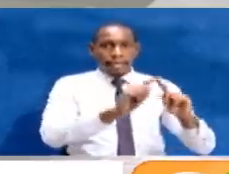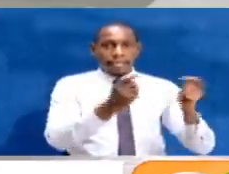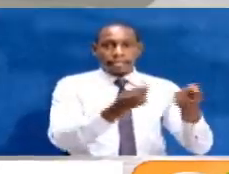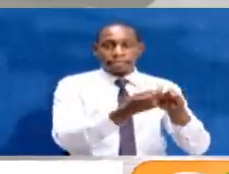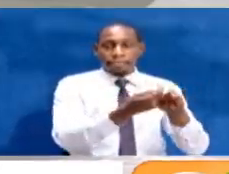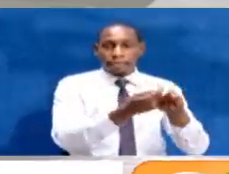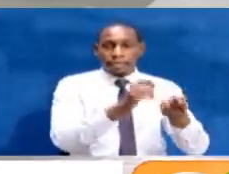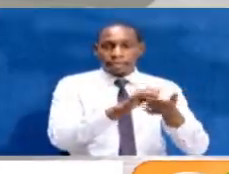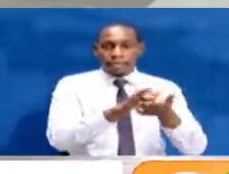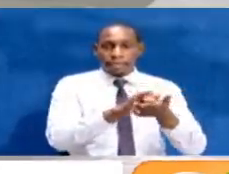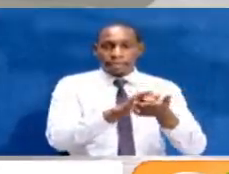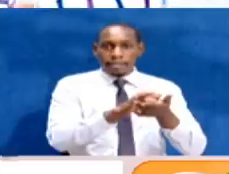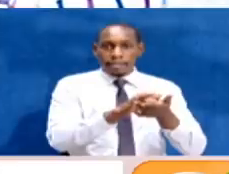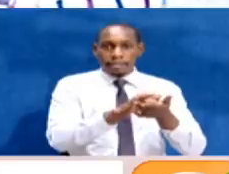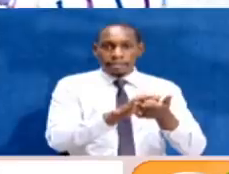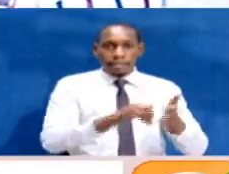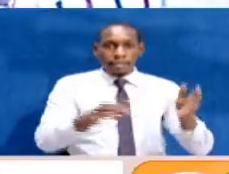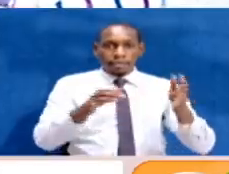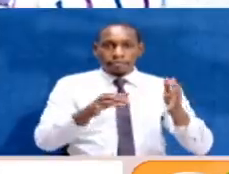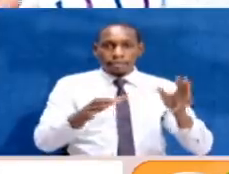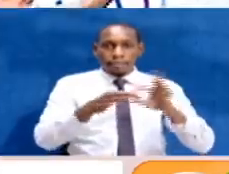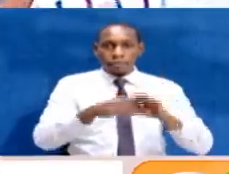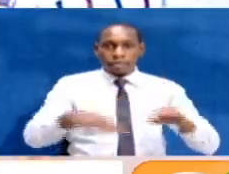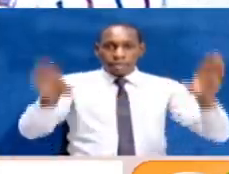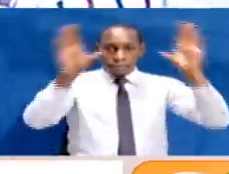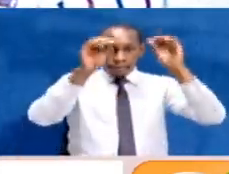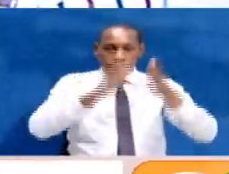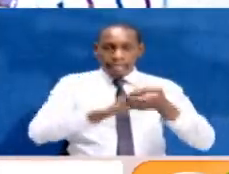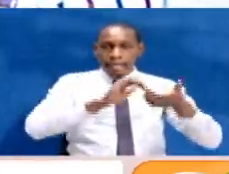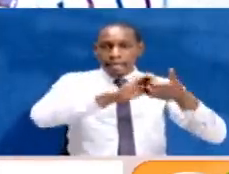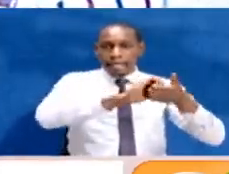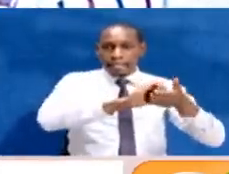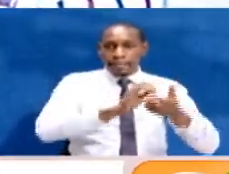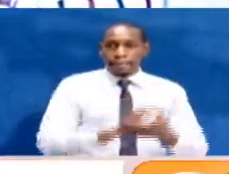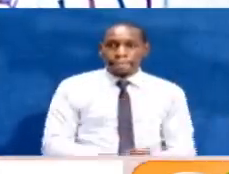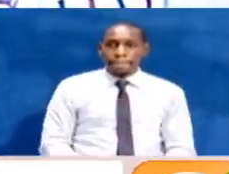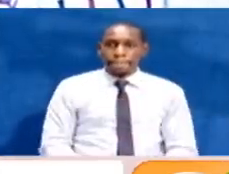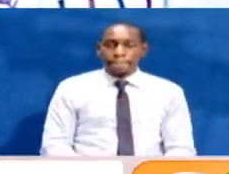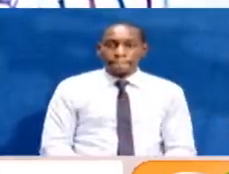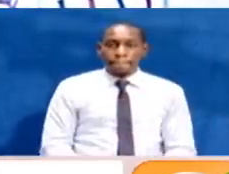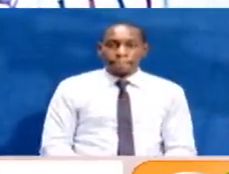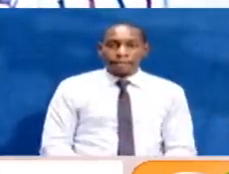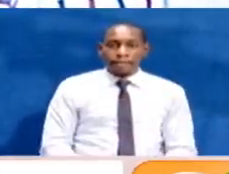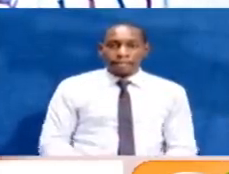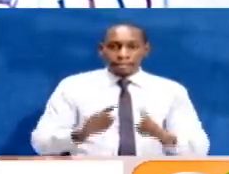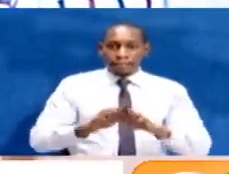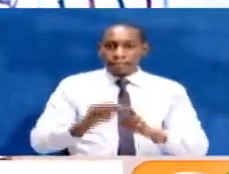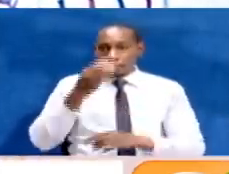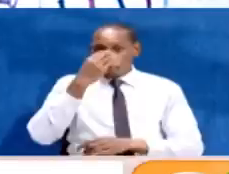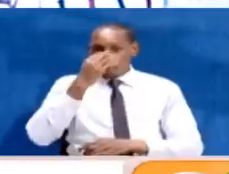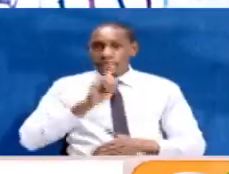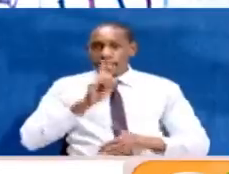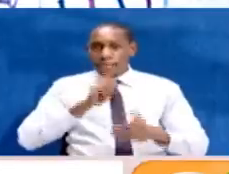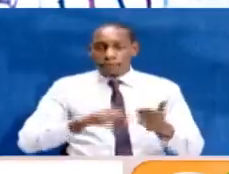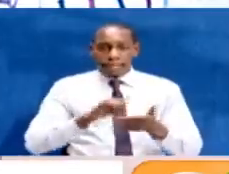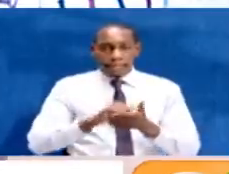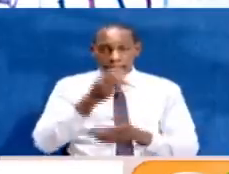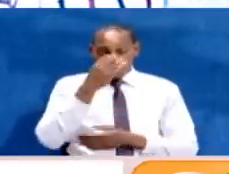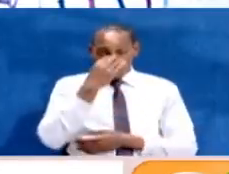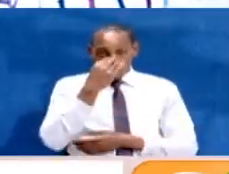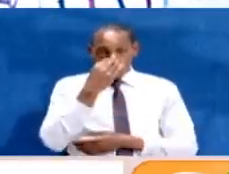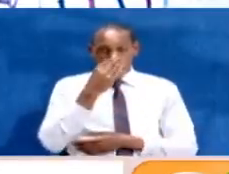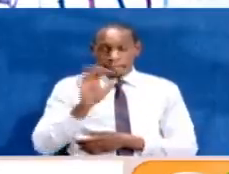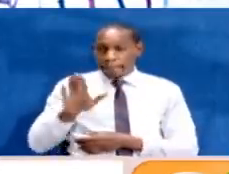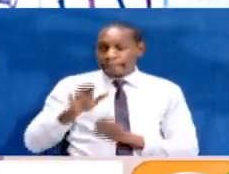team that has been revolving around the president, around this handshake and so on and so forth, and basically saying, well, for him,